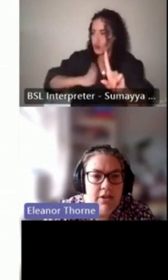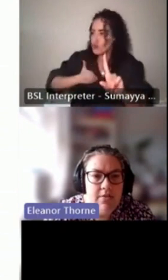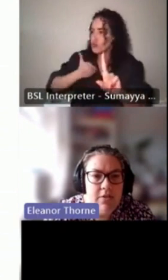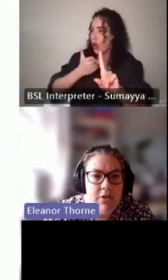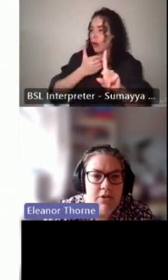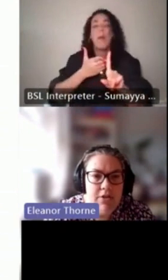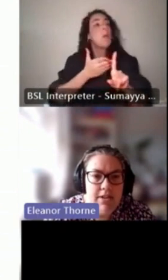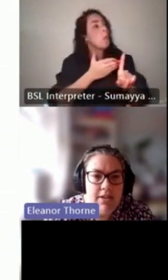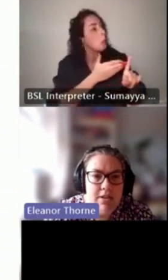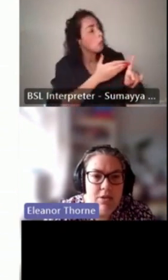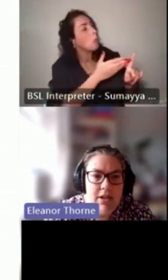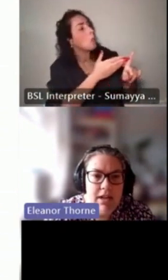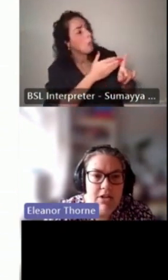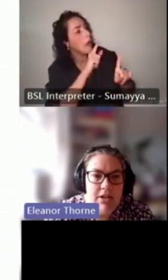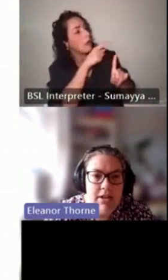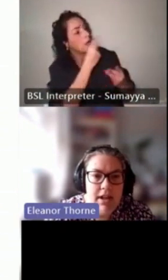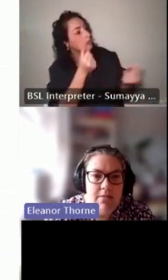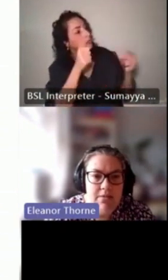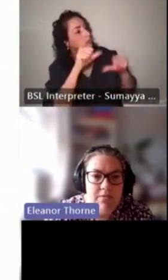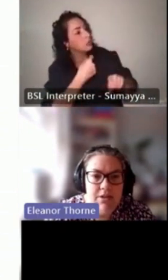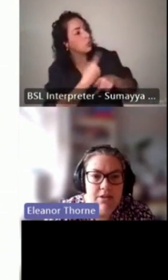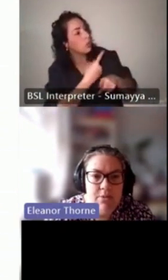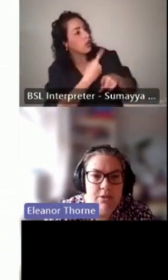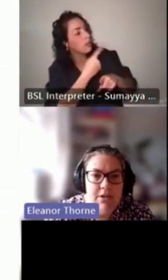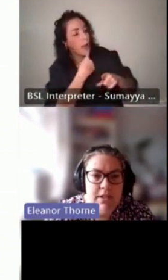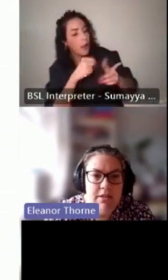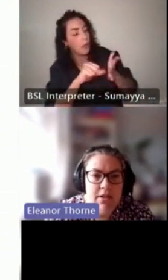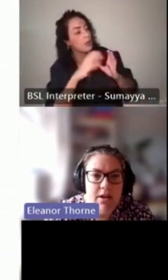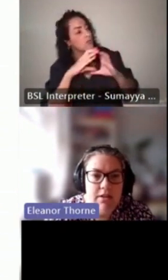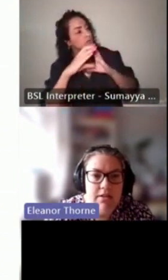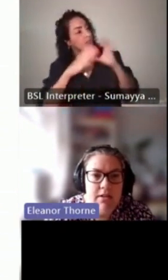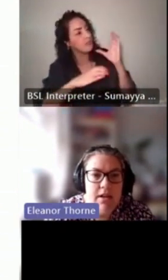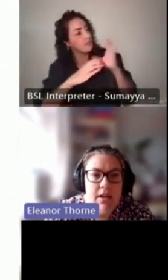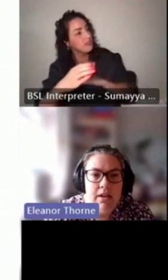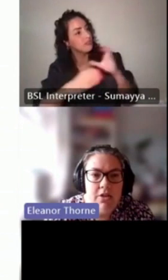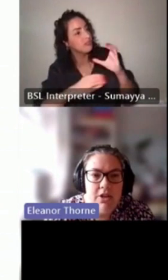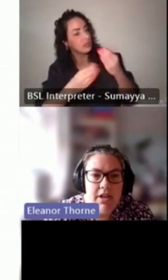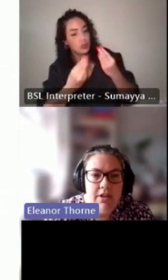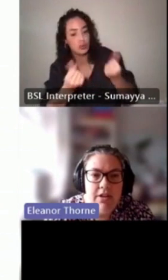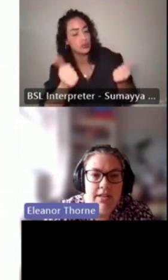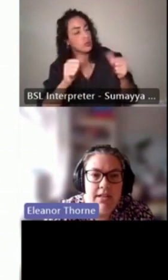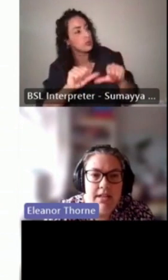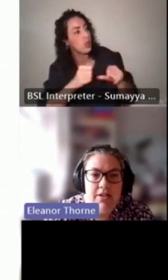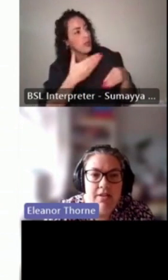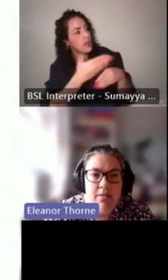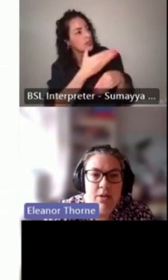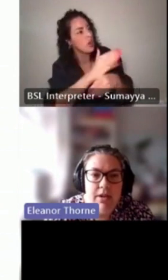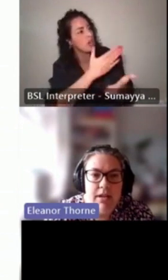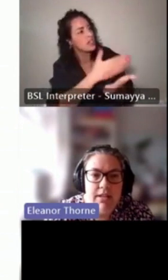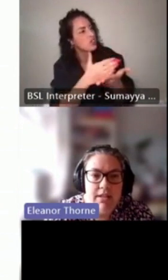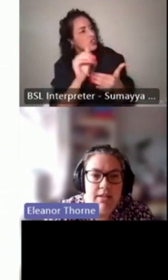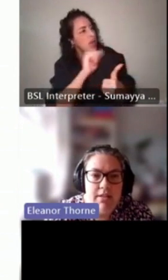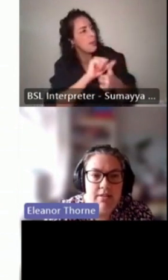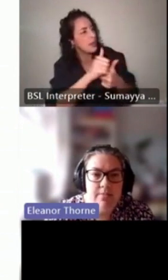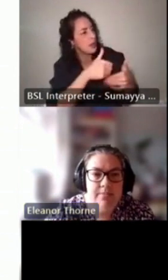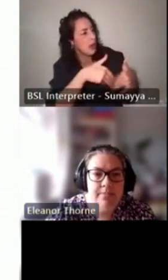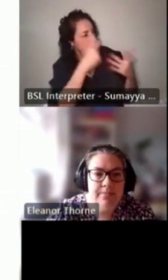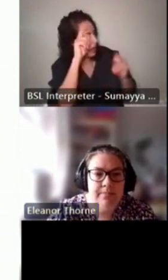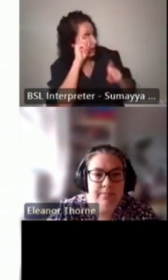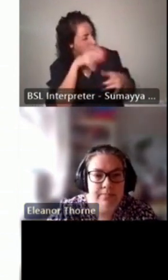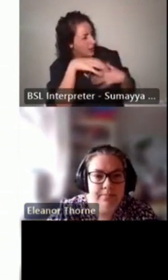a solution that involves addressing communication gaps and redistributing tasks. Can you share any ideas you have in